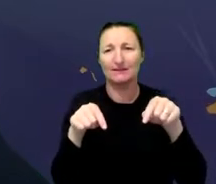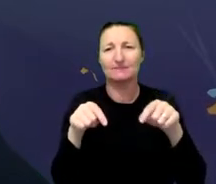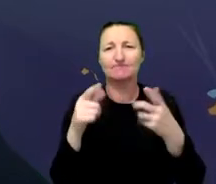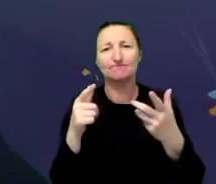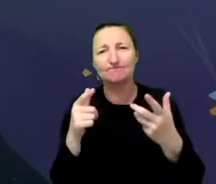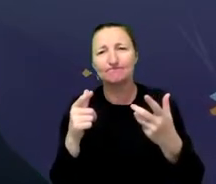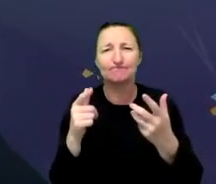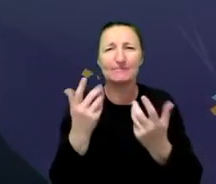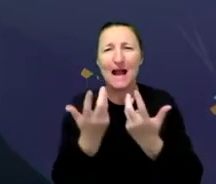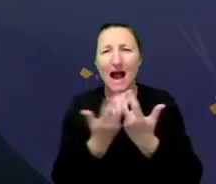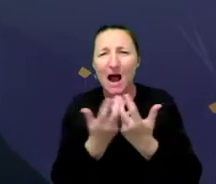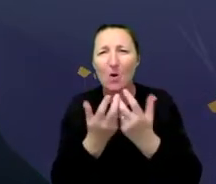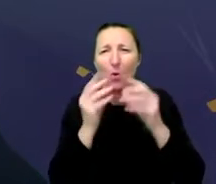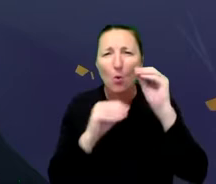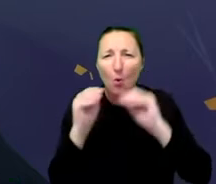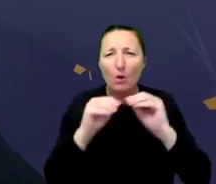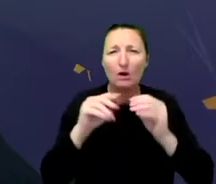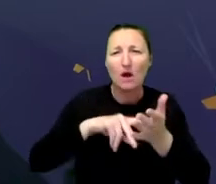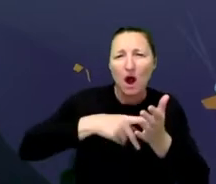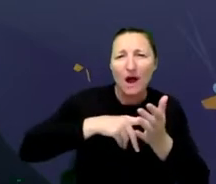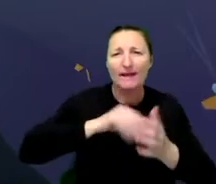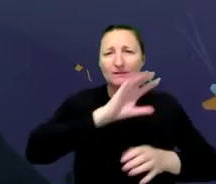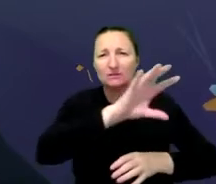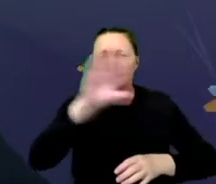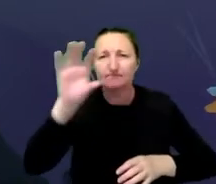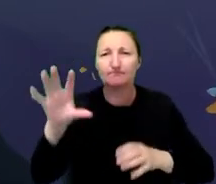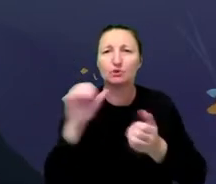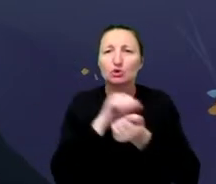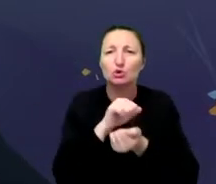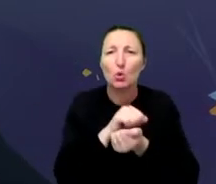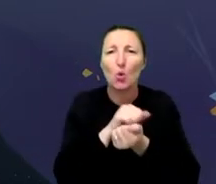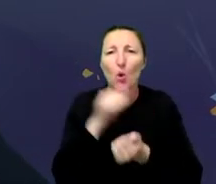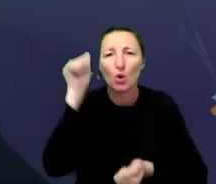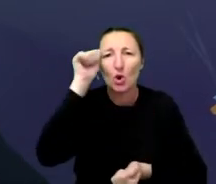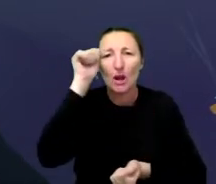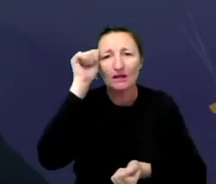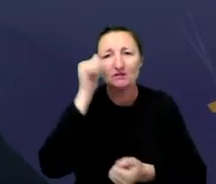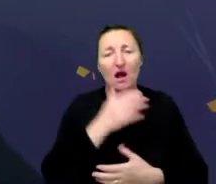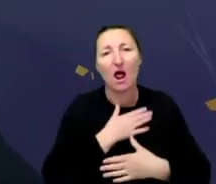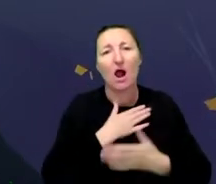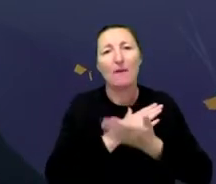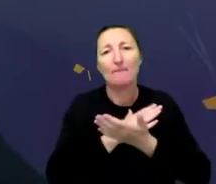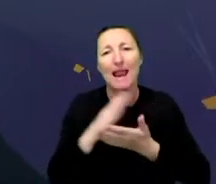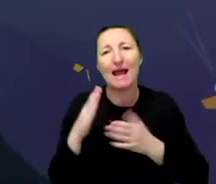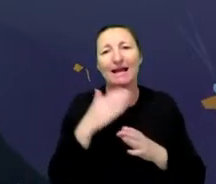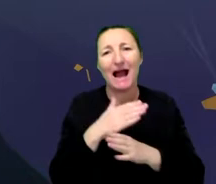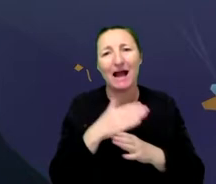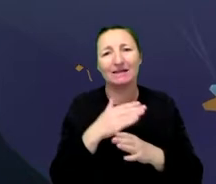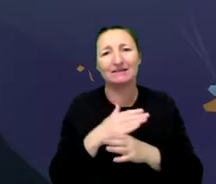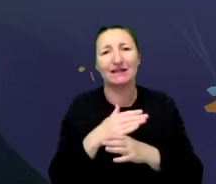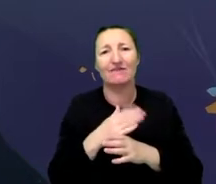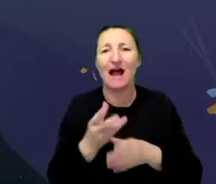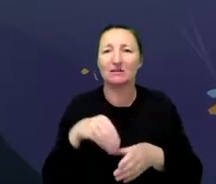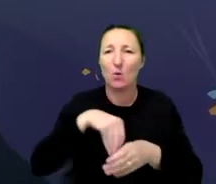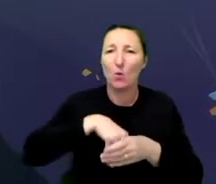organizing and storing knowledge or what counts as knowledge. I really like the play and active forms channel as well, and world building, so like lots of